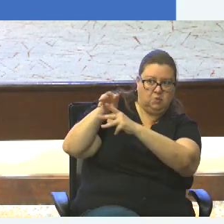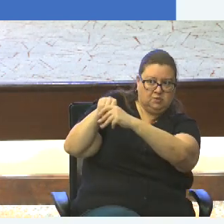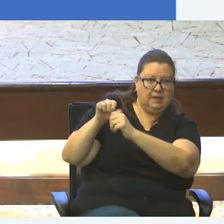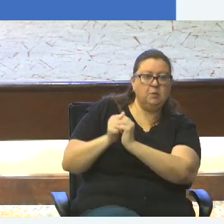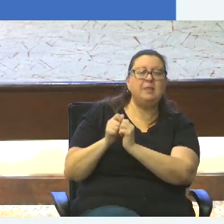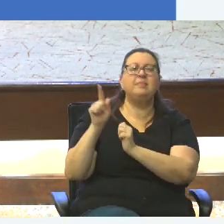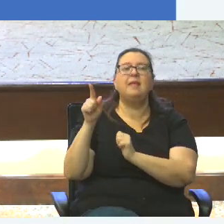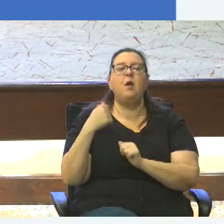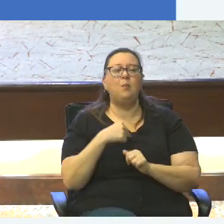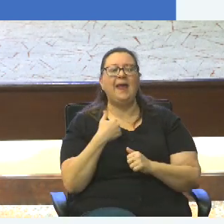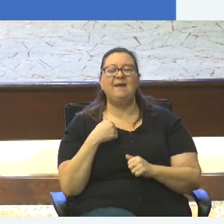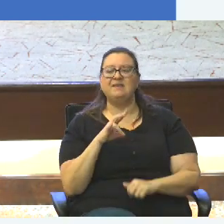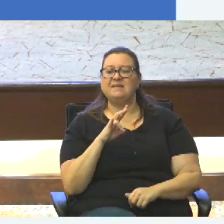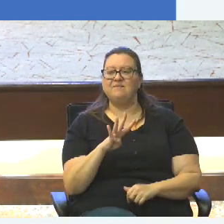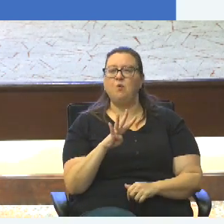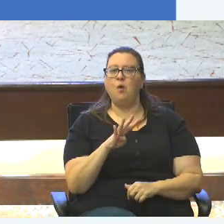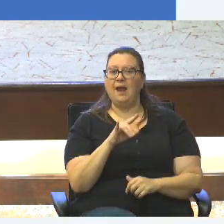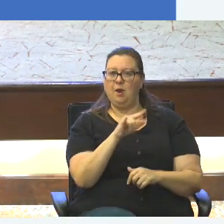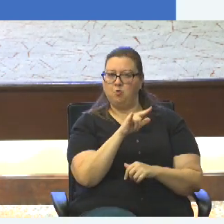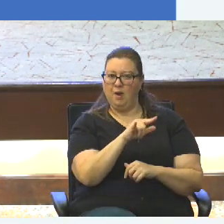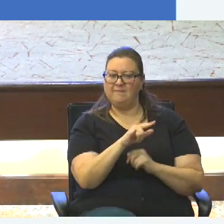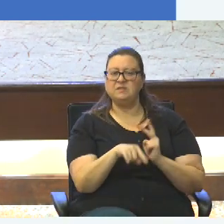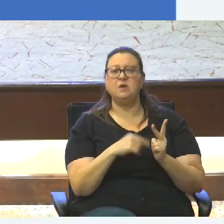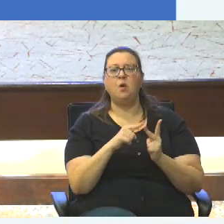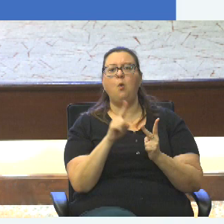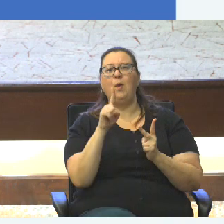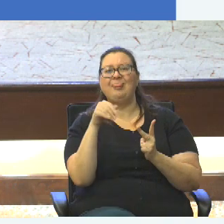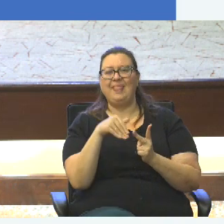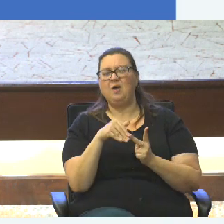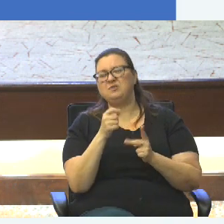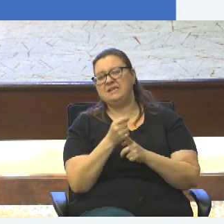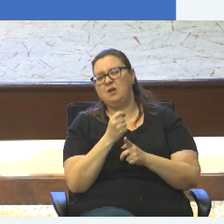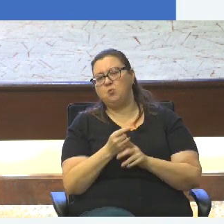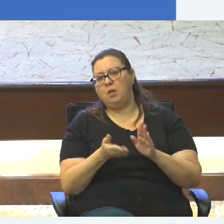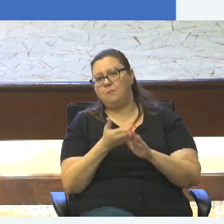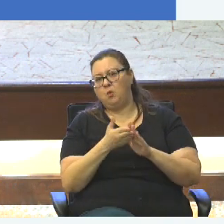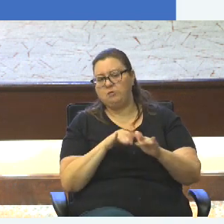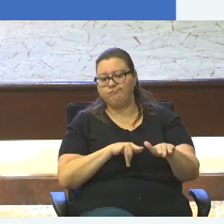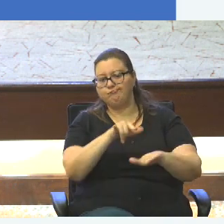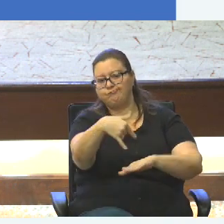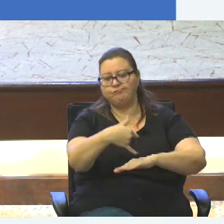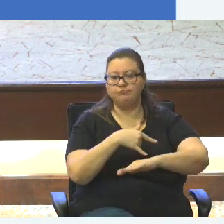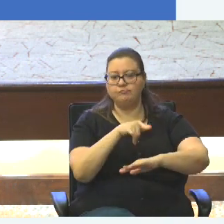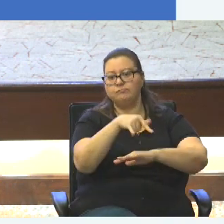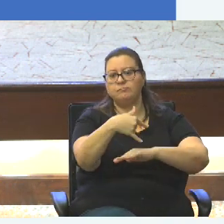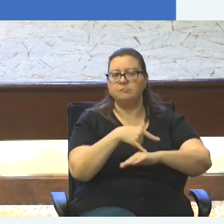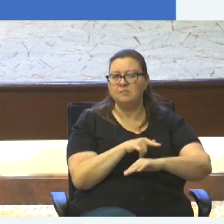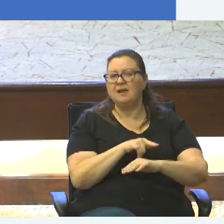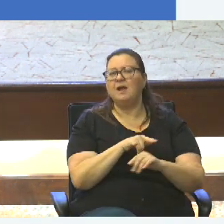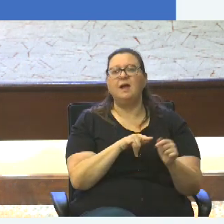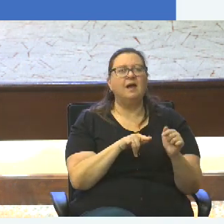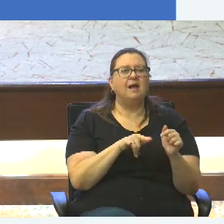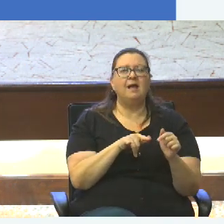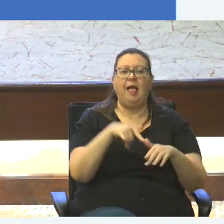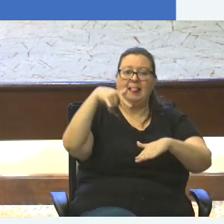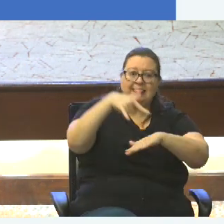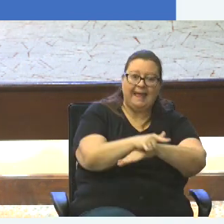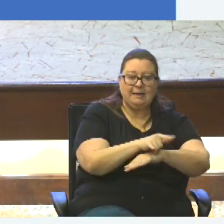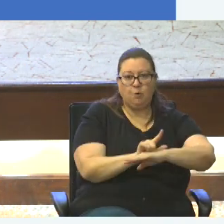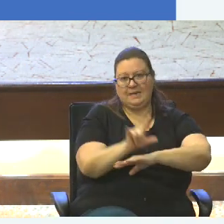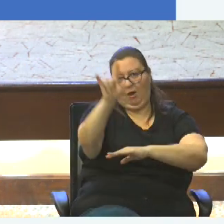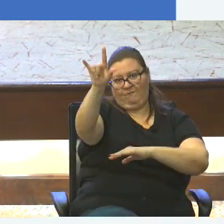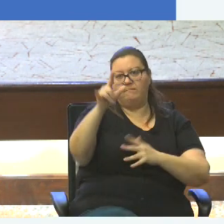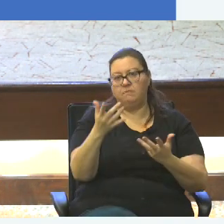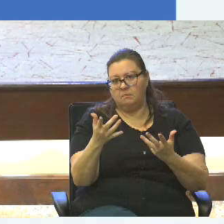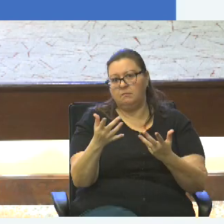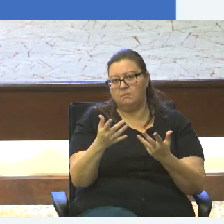based aircraft and about 100,000 annual aircraft operations. An aircraft operation is defined simply as a landing or a takeoff